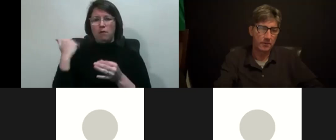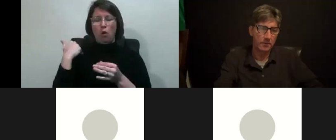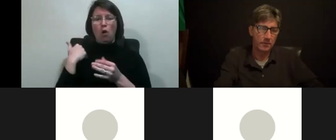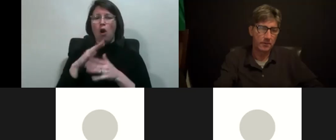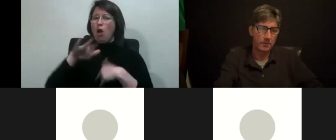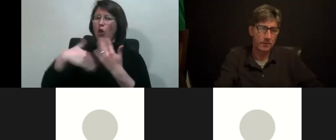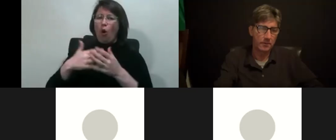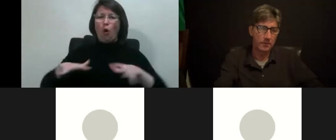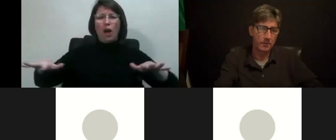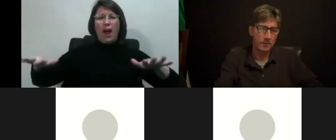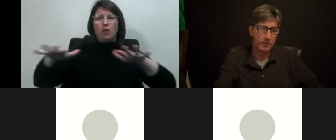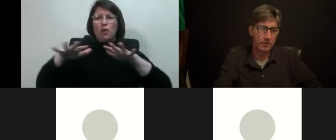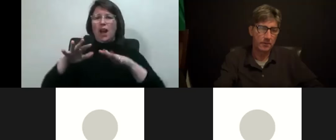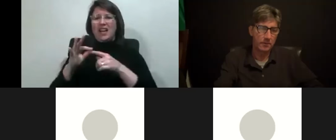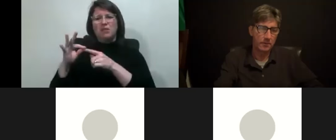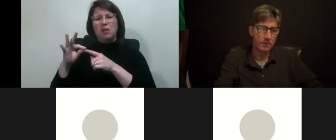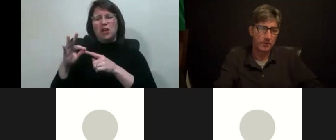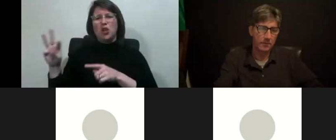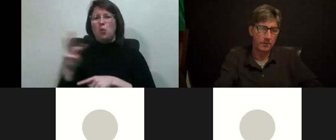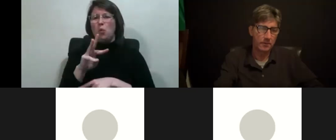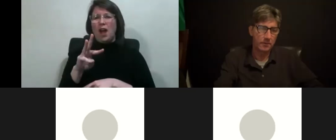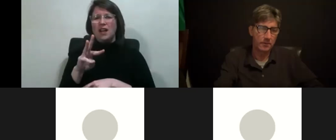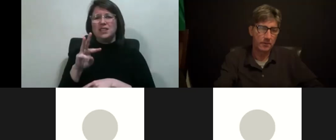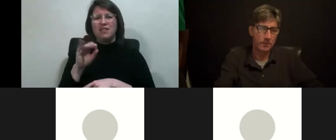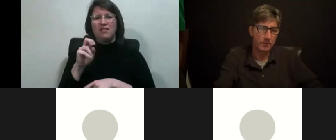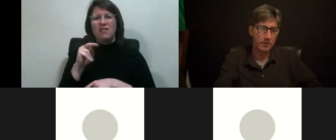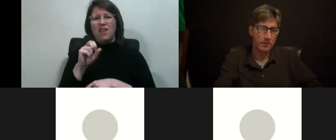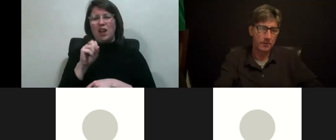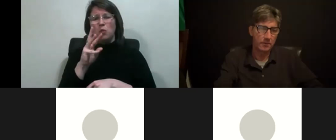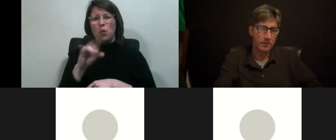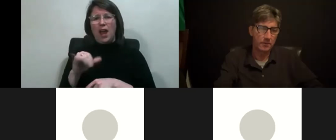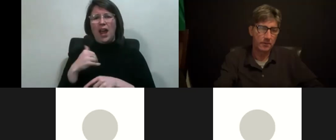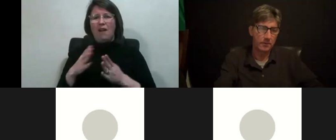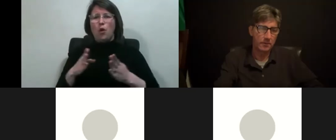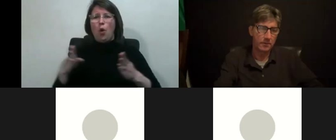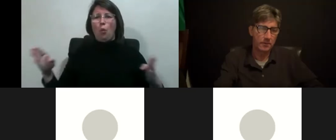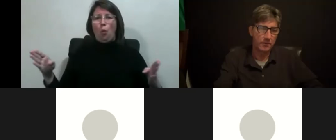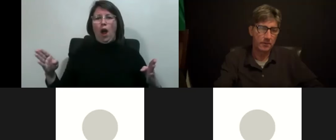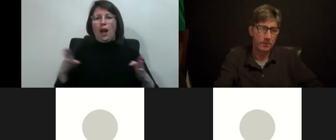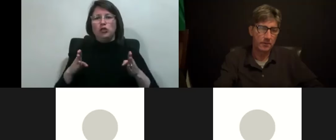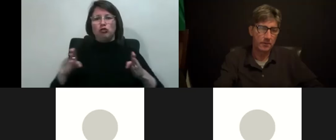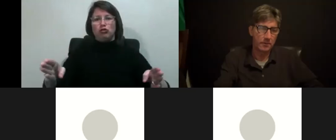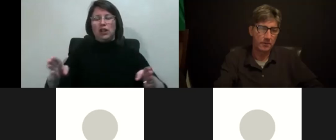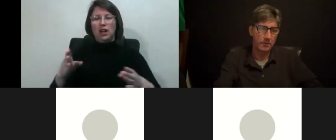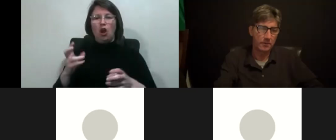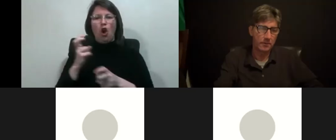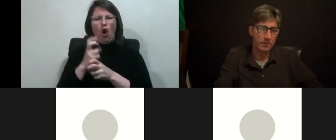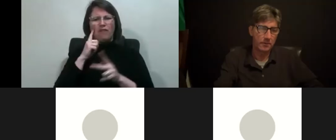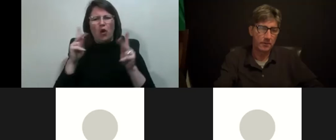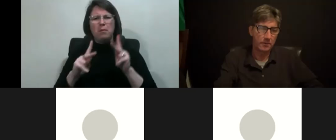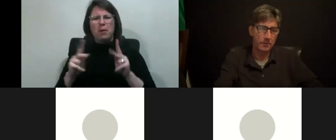area, especially of the West Fens, is ringed by quite wide streets that are pretty difficult for folks who have